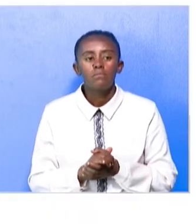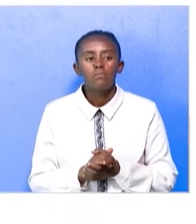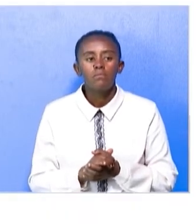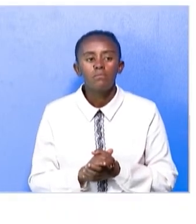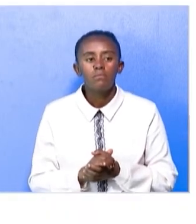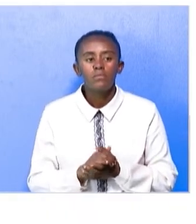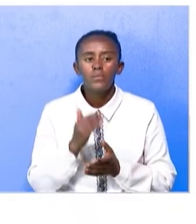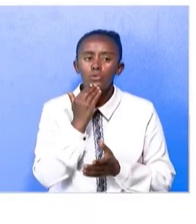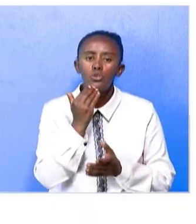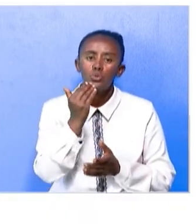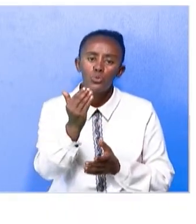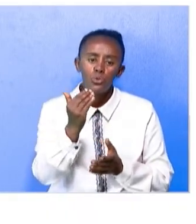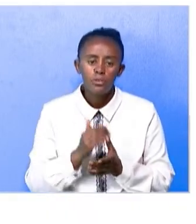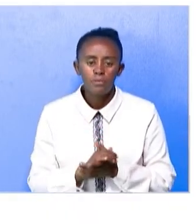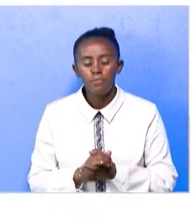Good.